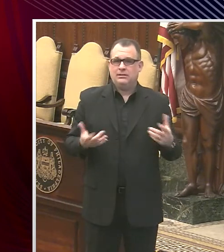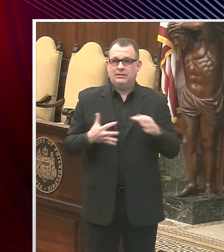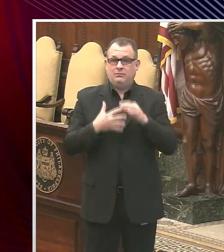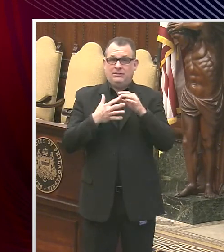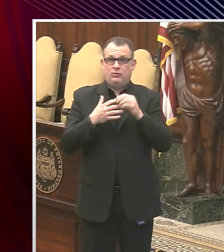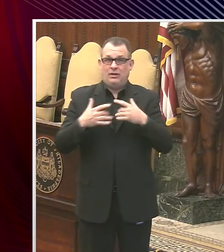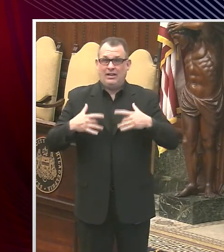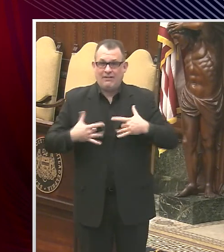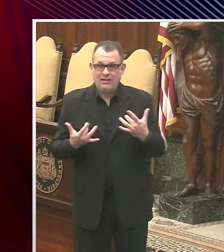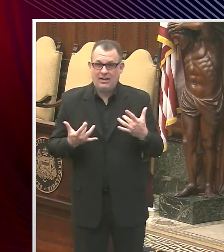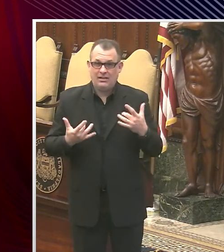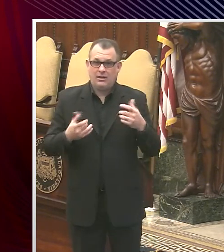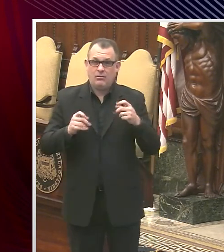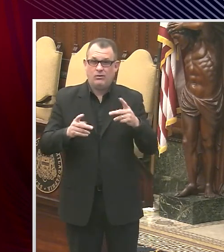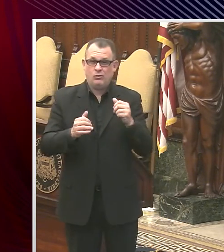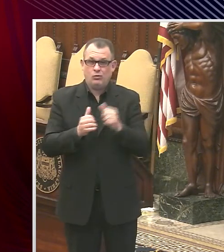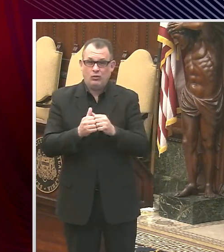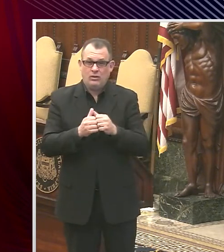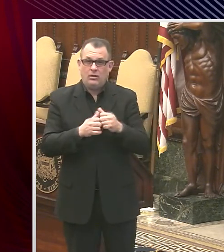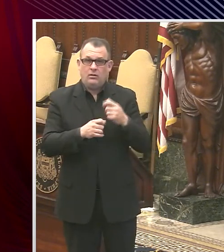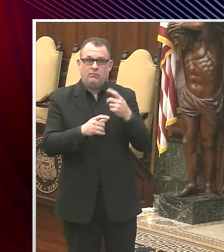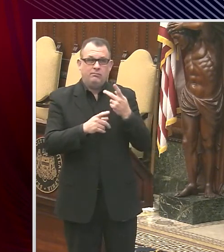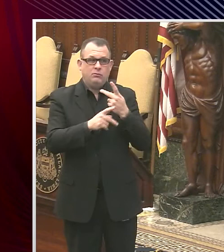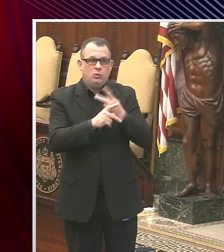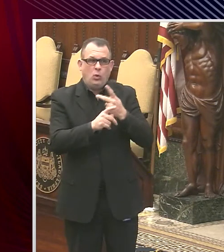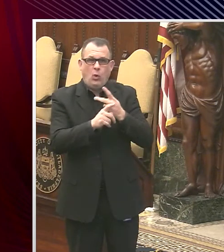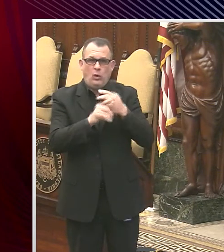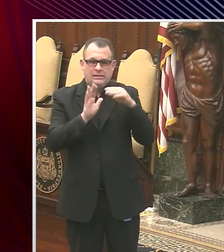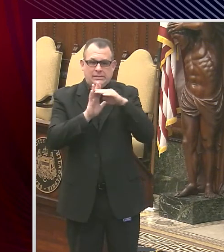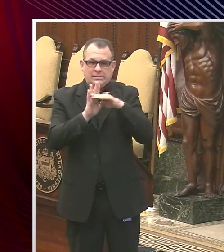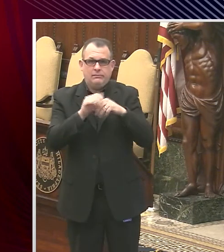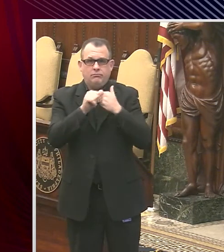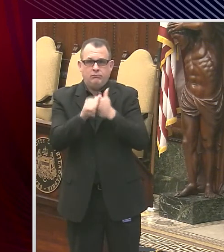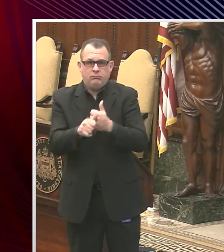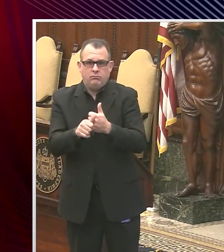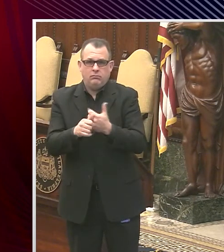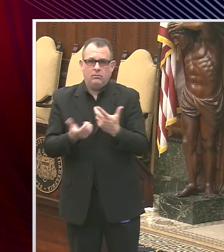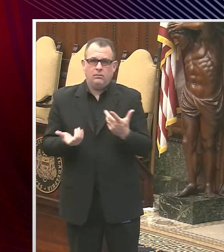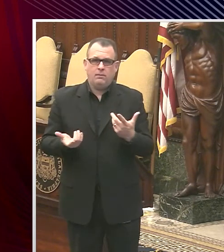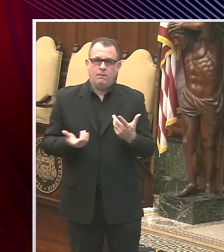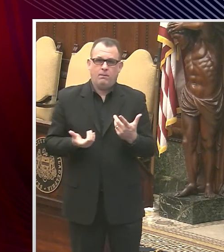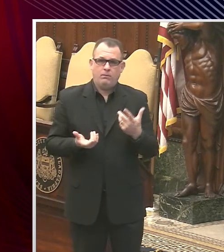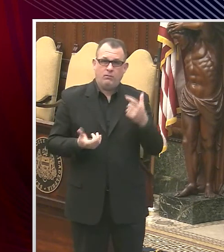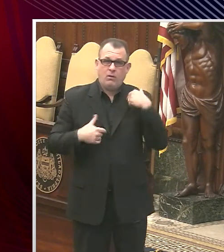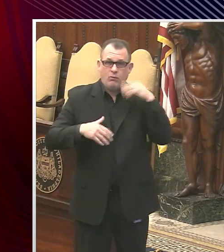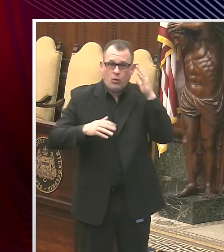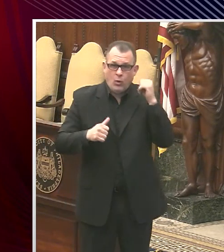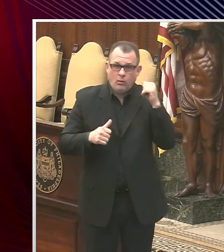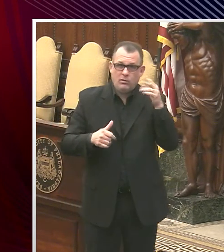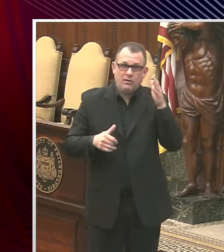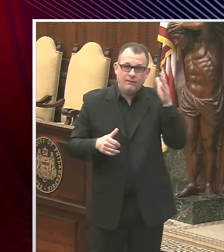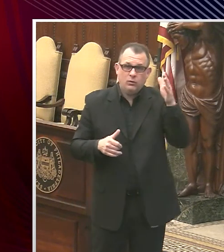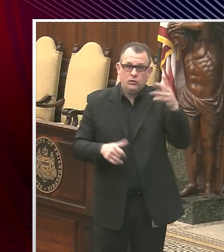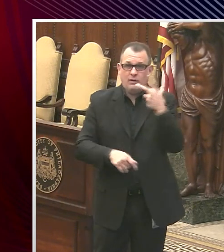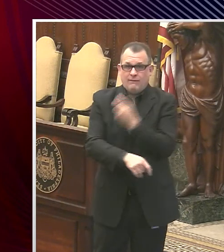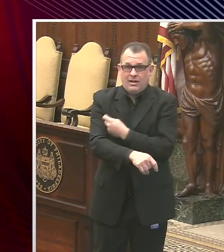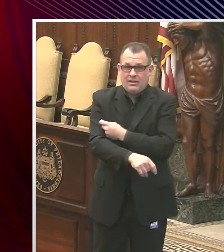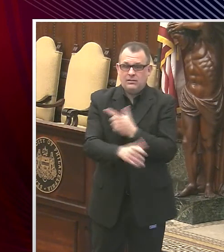permitted with caution and off into the future when we hope vaccination rates are higher. Okay, thank